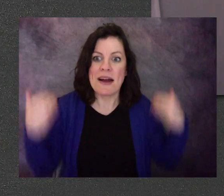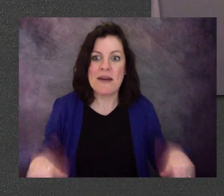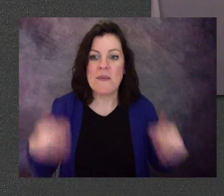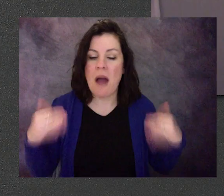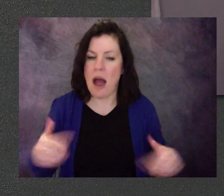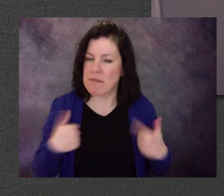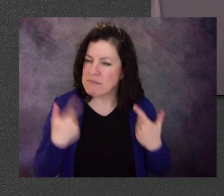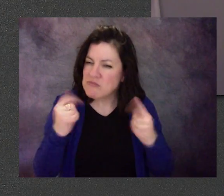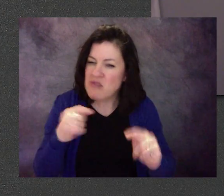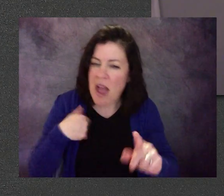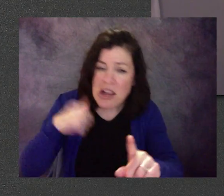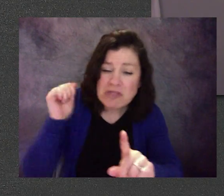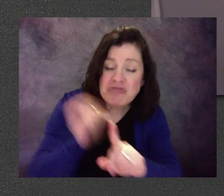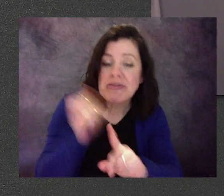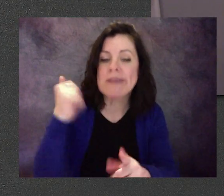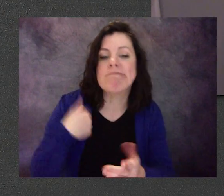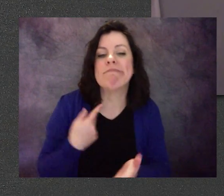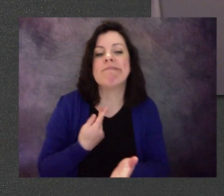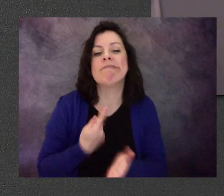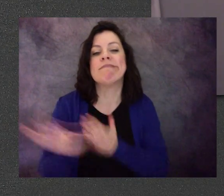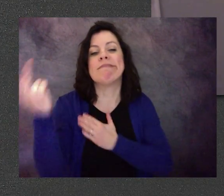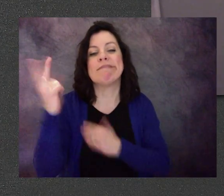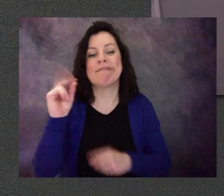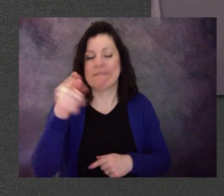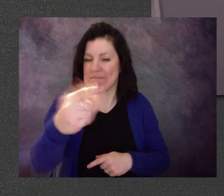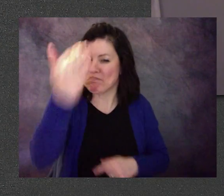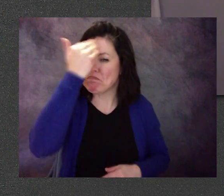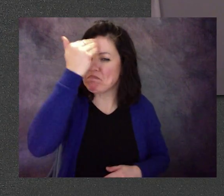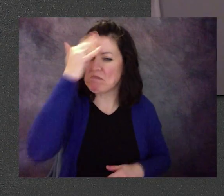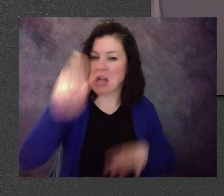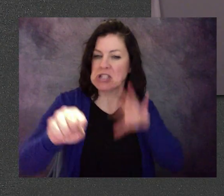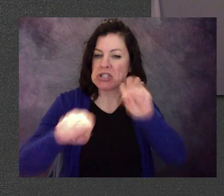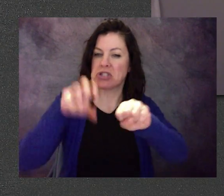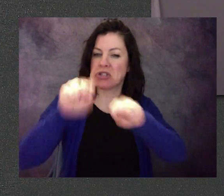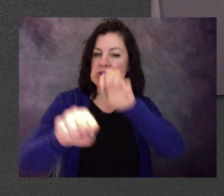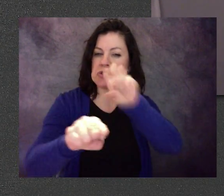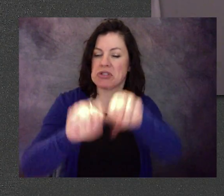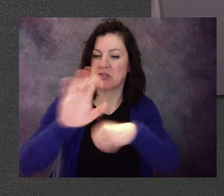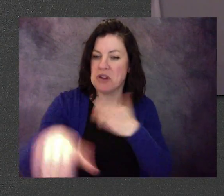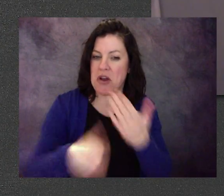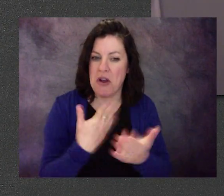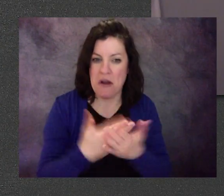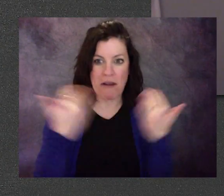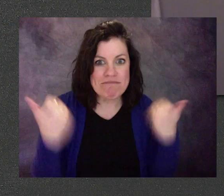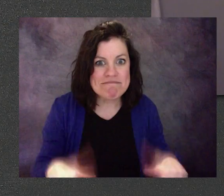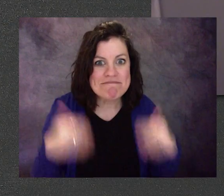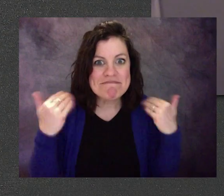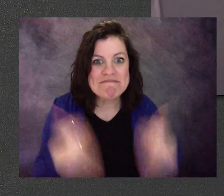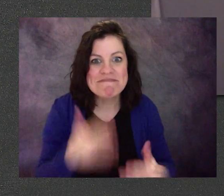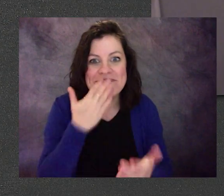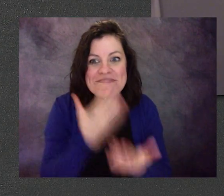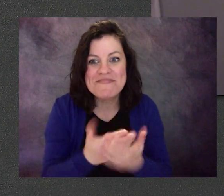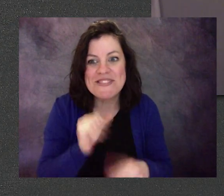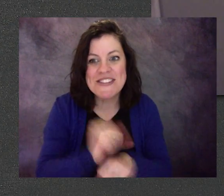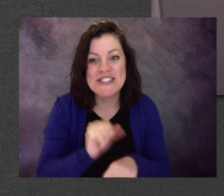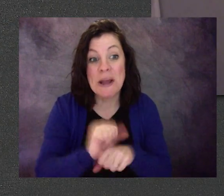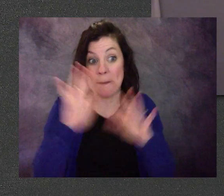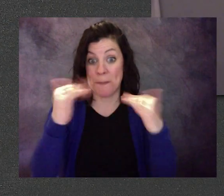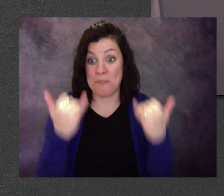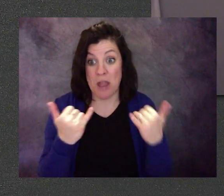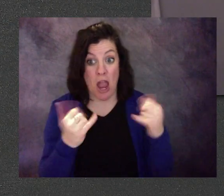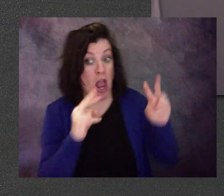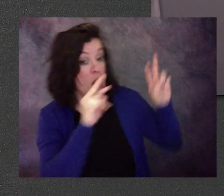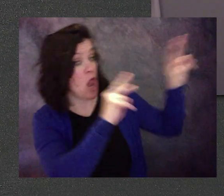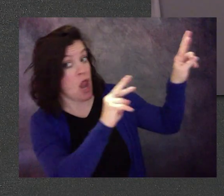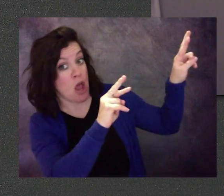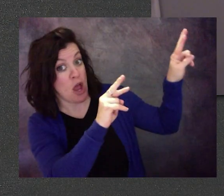to trick you all. I really thought, but you guys are just too smart for me. Let's take a look and see if you can